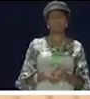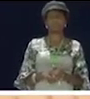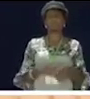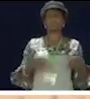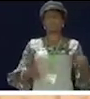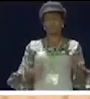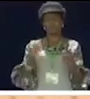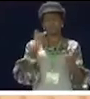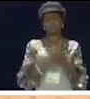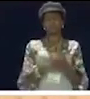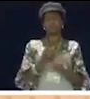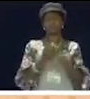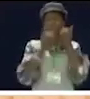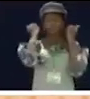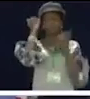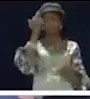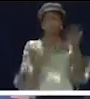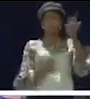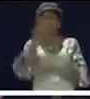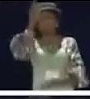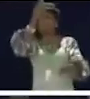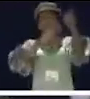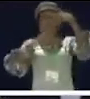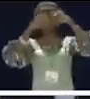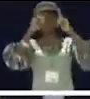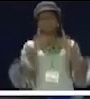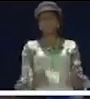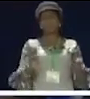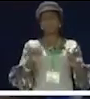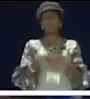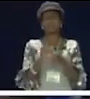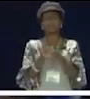Let that consuming fire come down.